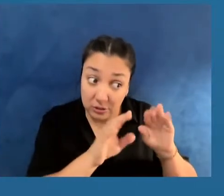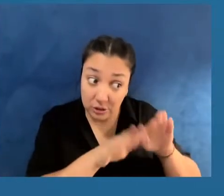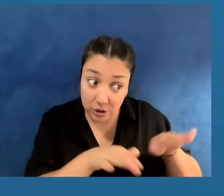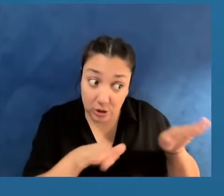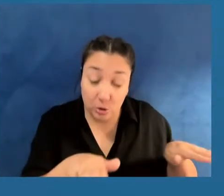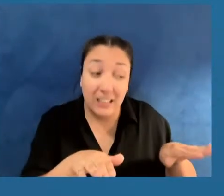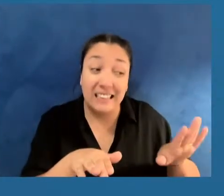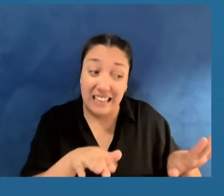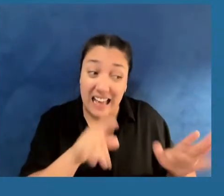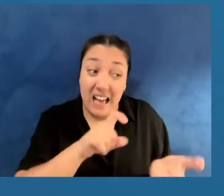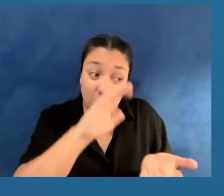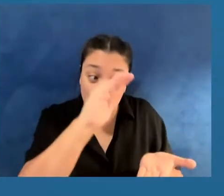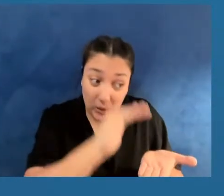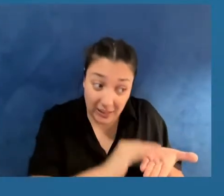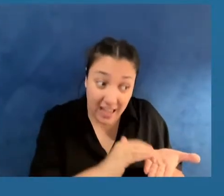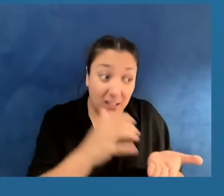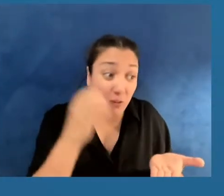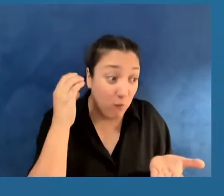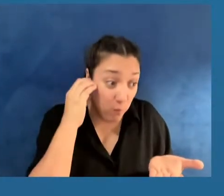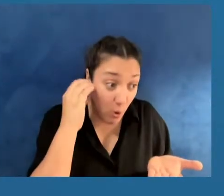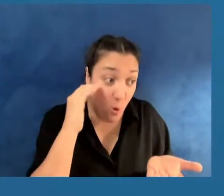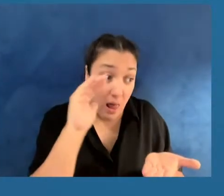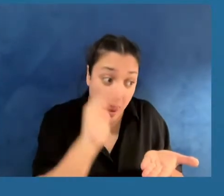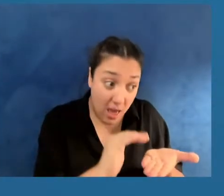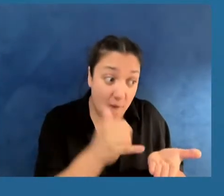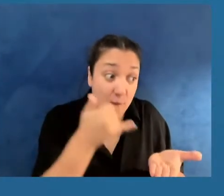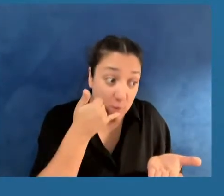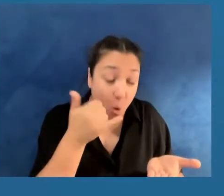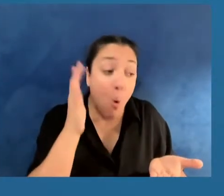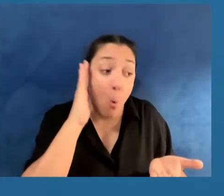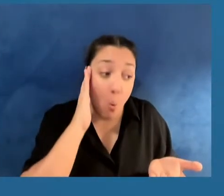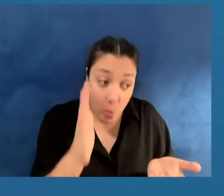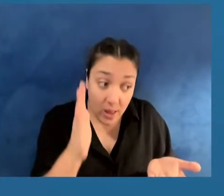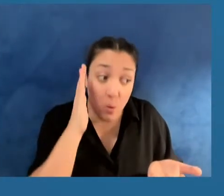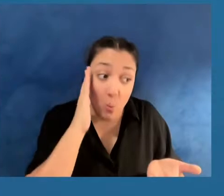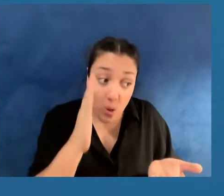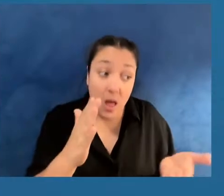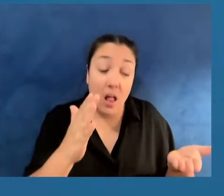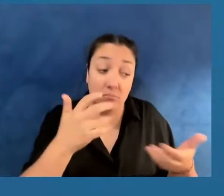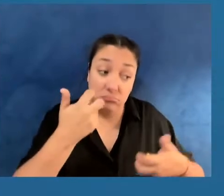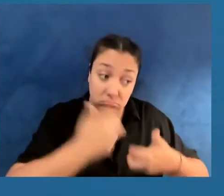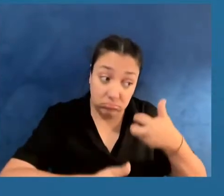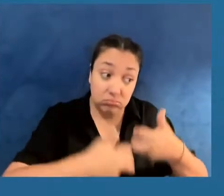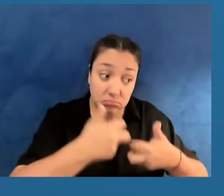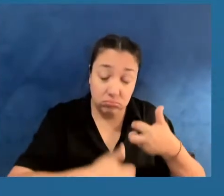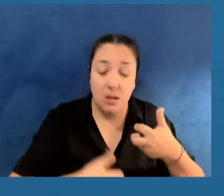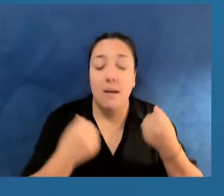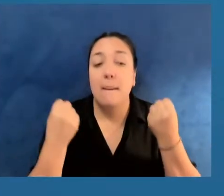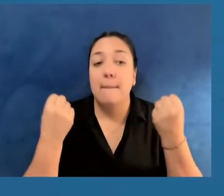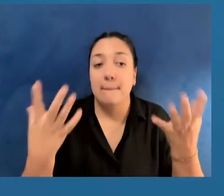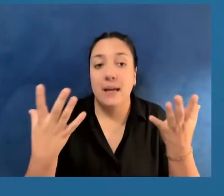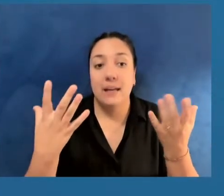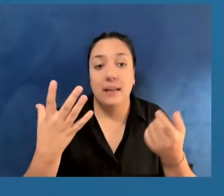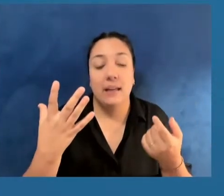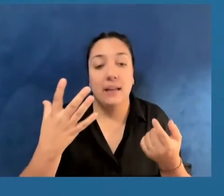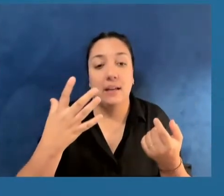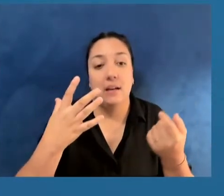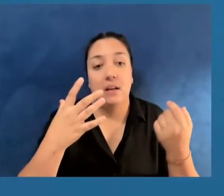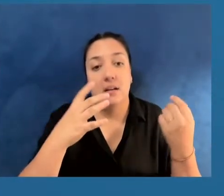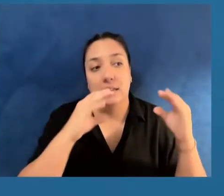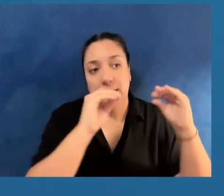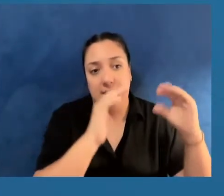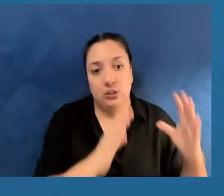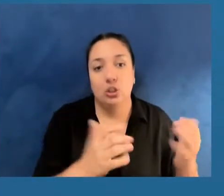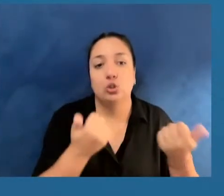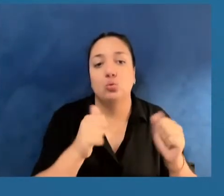also learning our teenagers, that it's going to be a hard transition. A lot of schools are finding alternatives to bring into the classroom to,